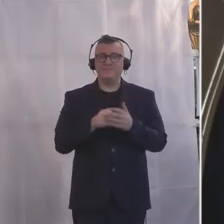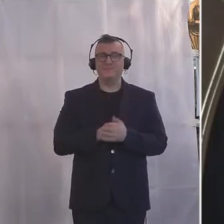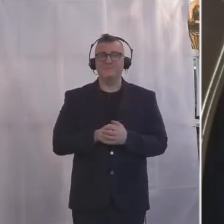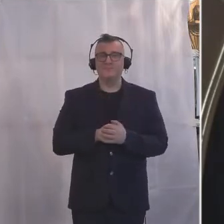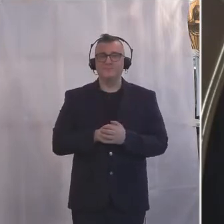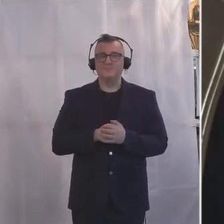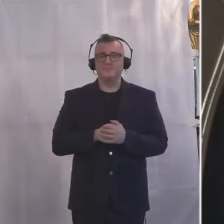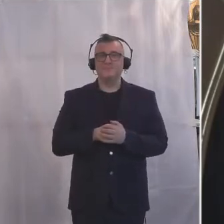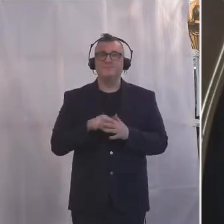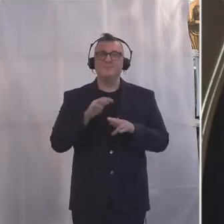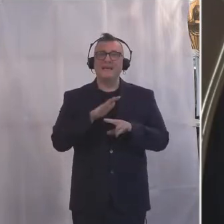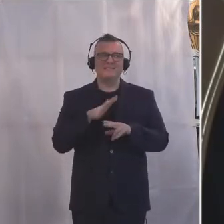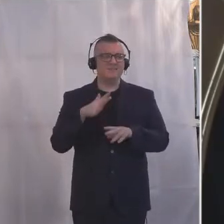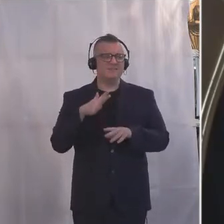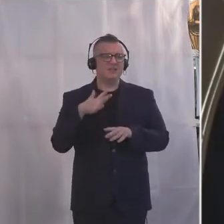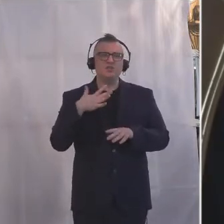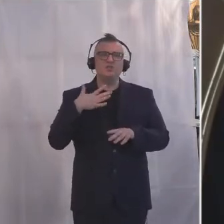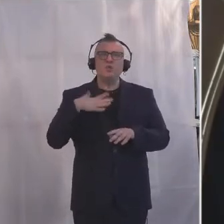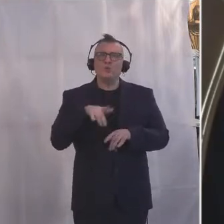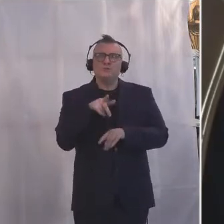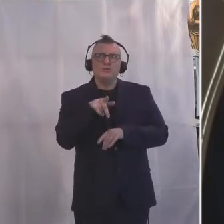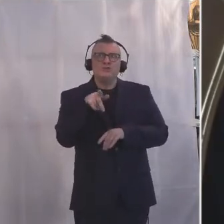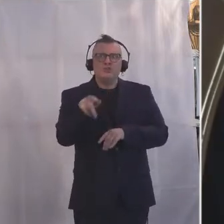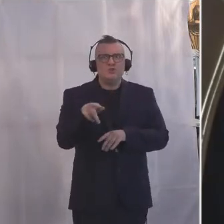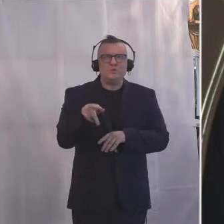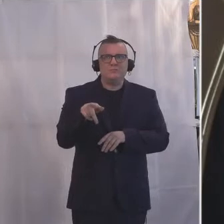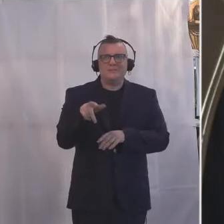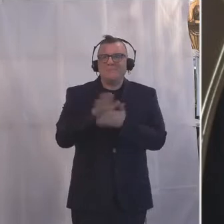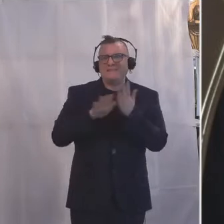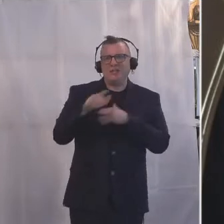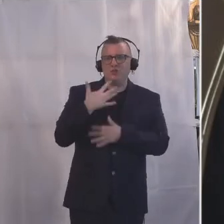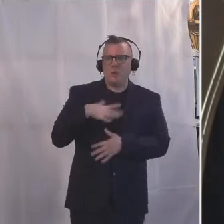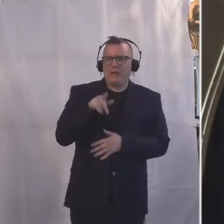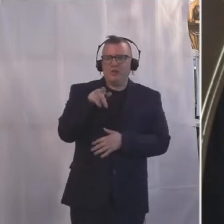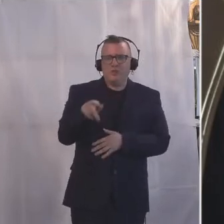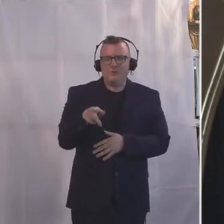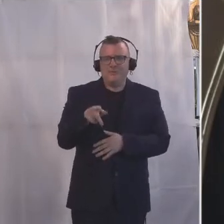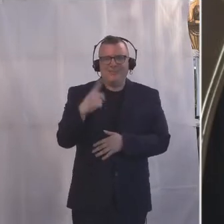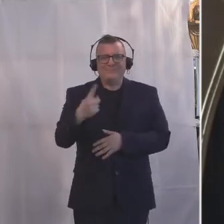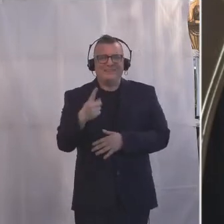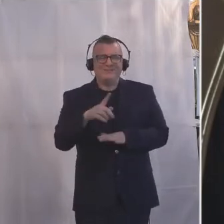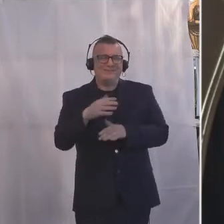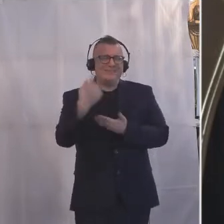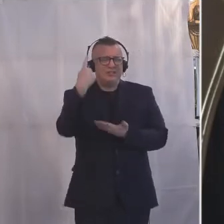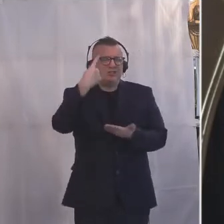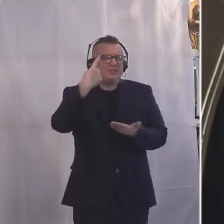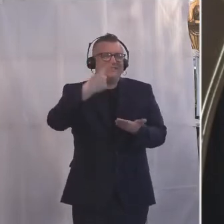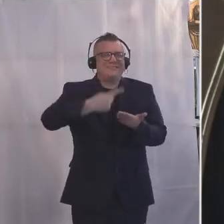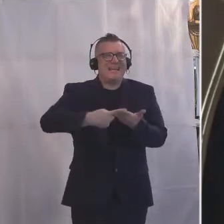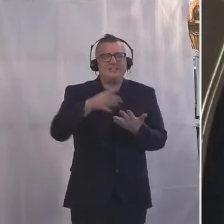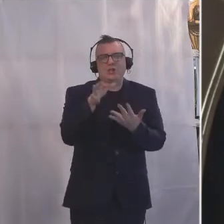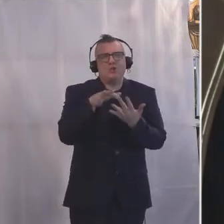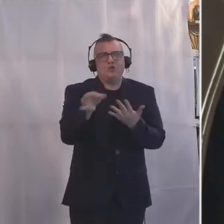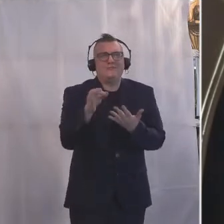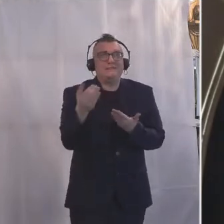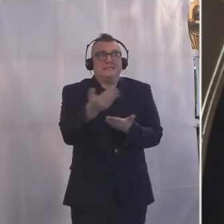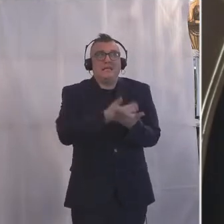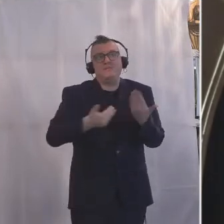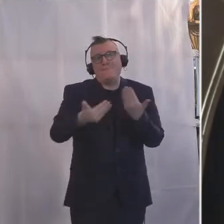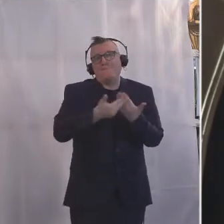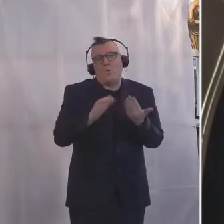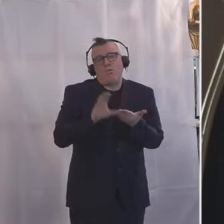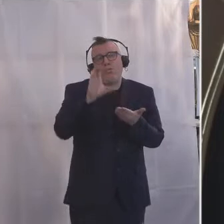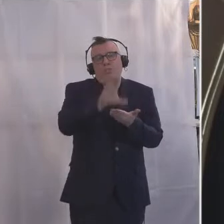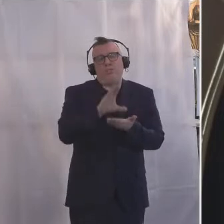that they don't like you or don't like your idea. They're making a choice, and it's a safer choice. Oh, I'll invest